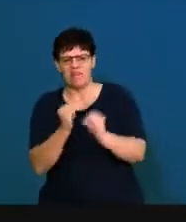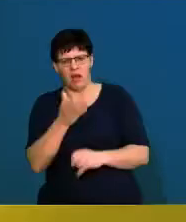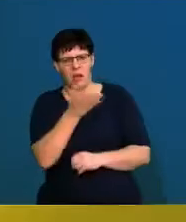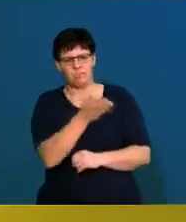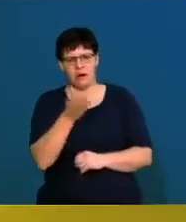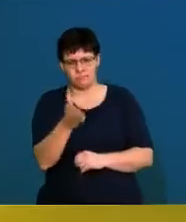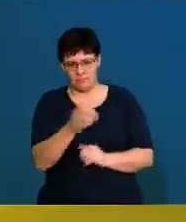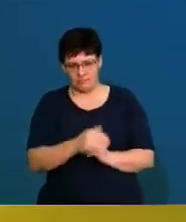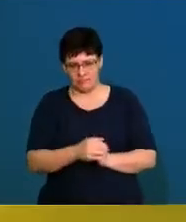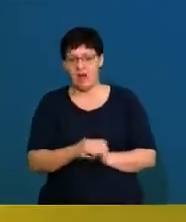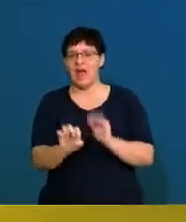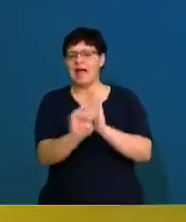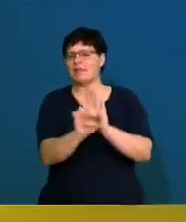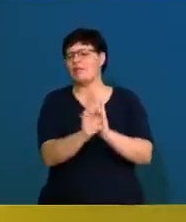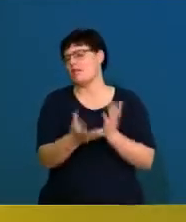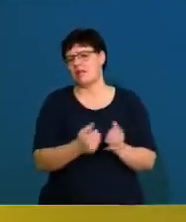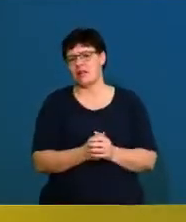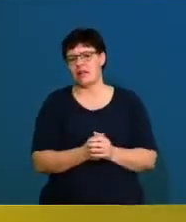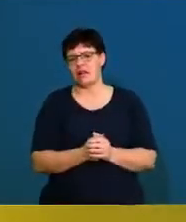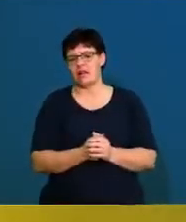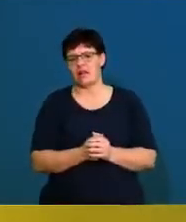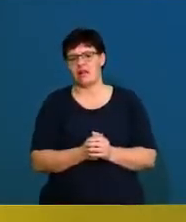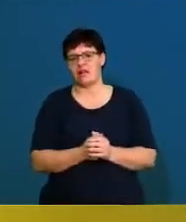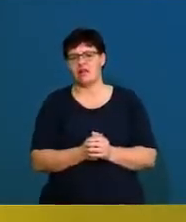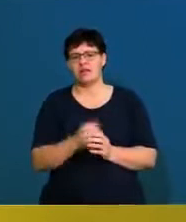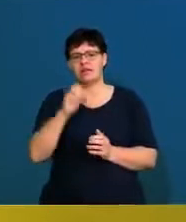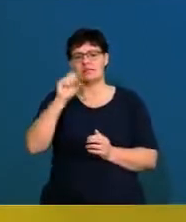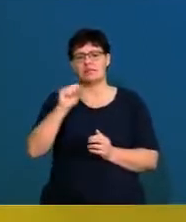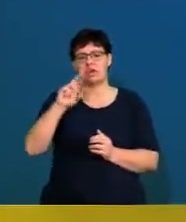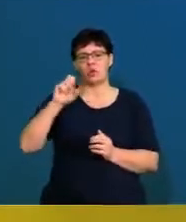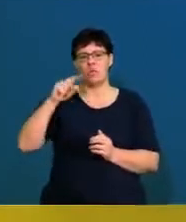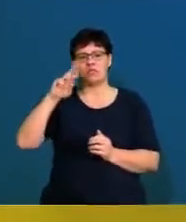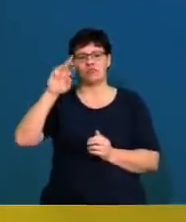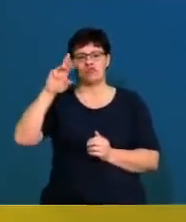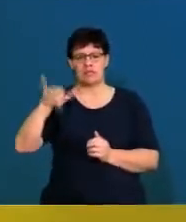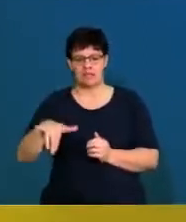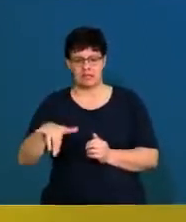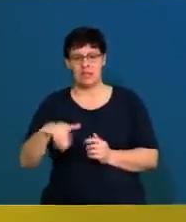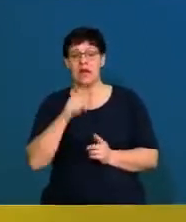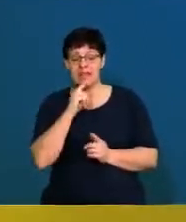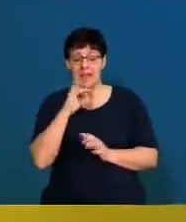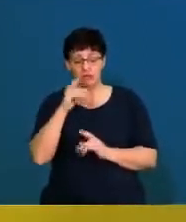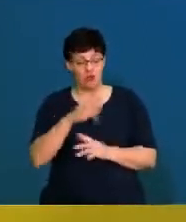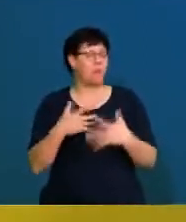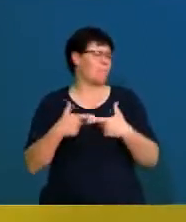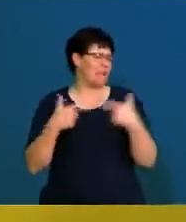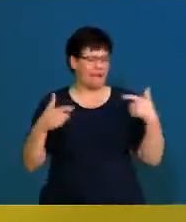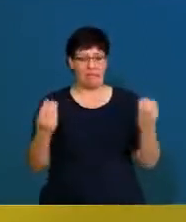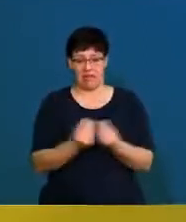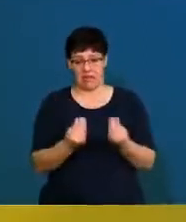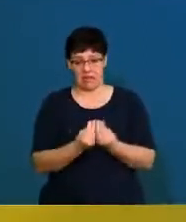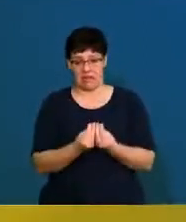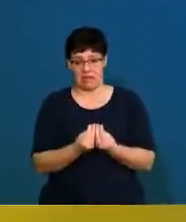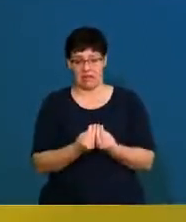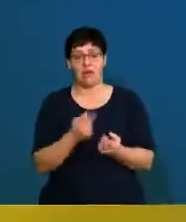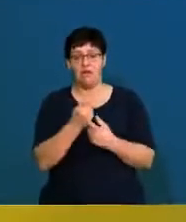Take for example, the stoichiometry is a big issue, in the chemistry paper. It's something that could